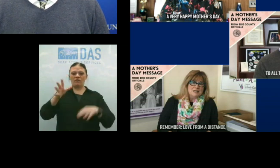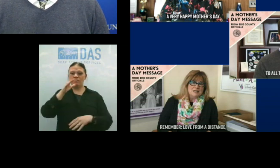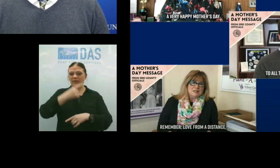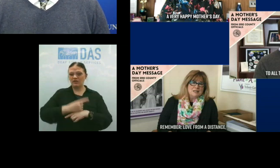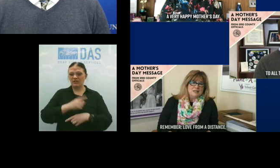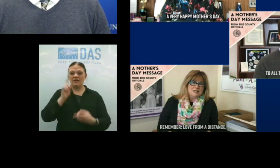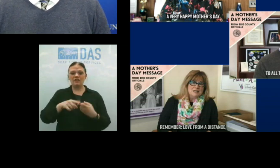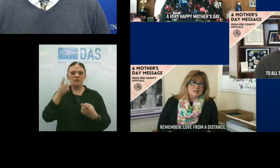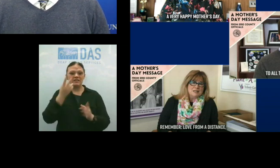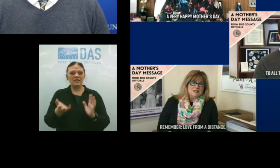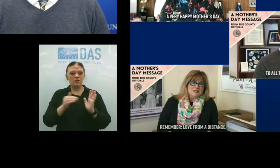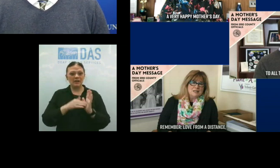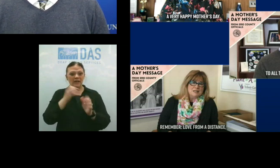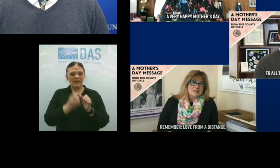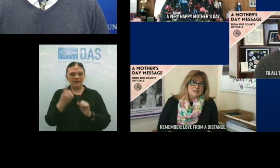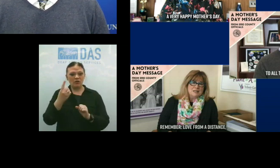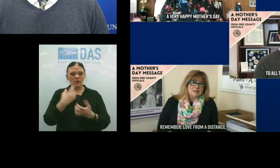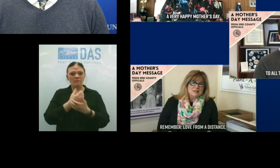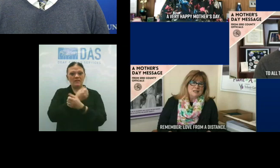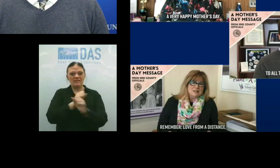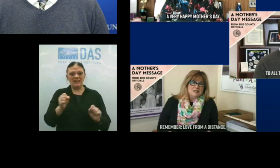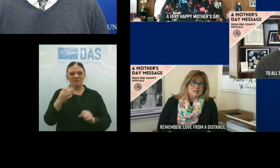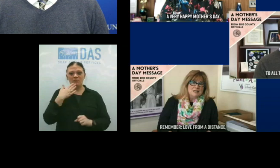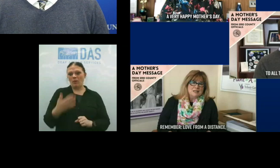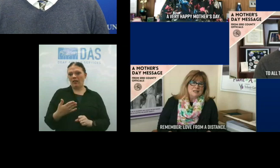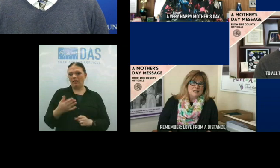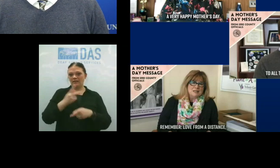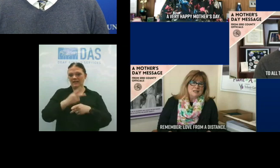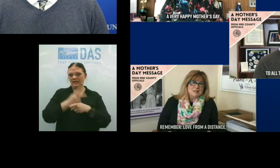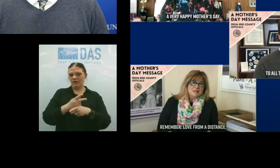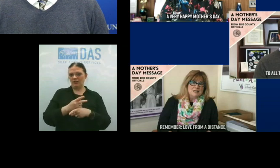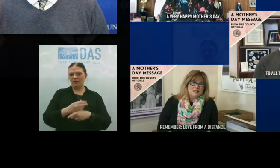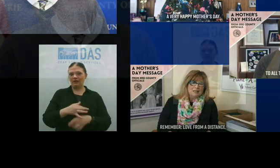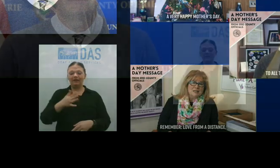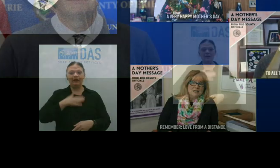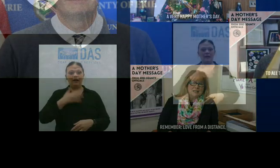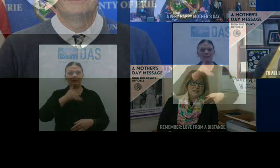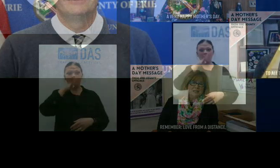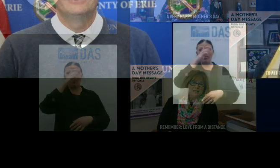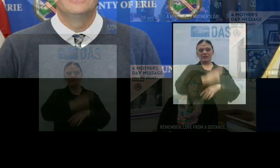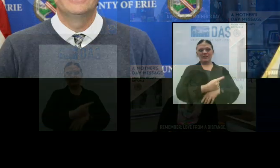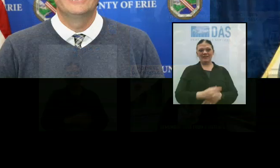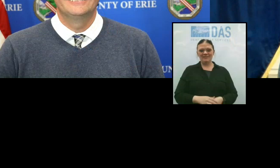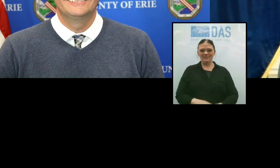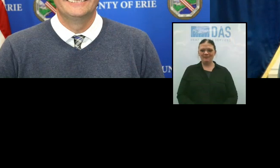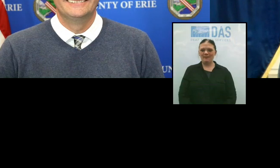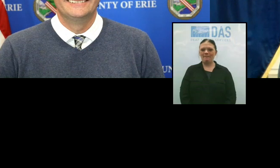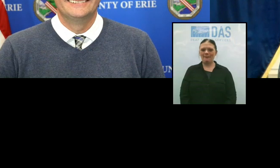Until we see you again, everyone, be safe and be well. Take care. Happy Mother's Day!